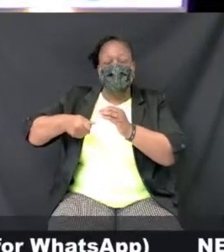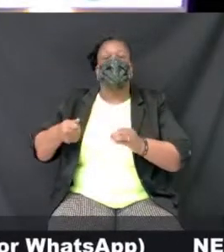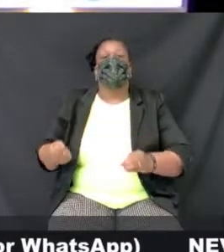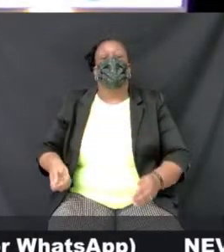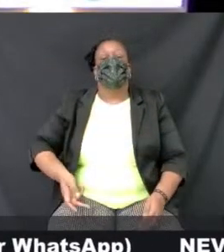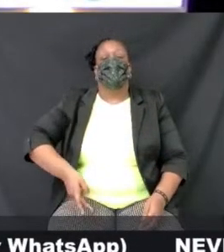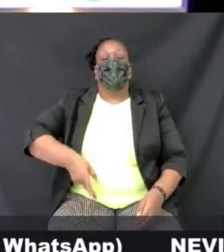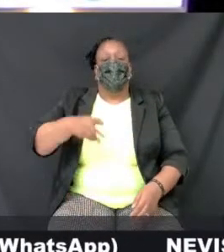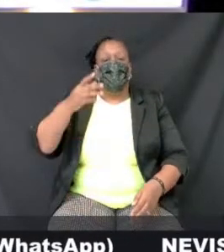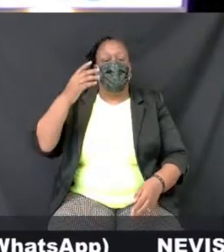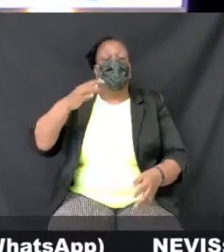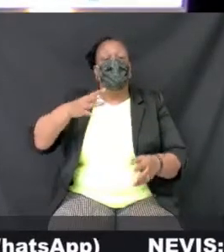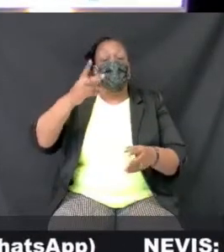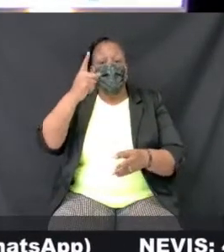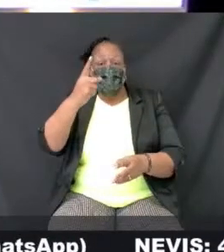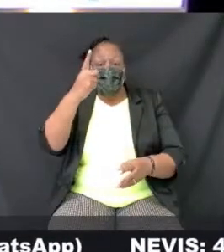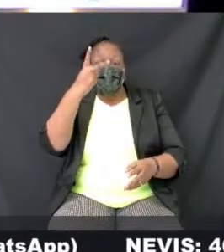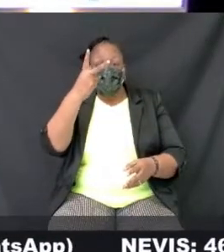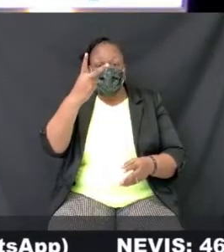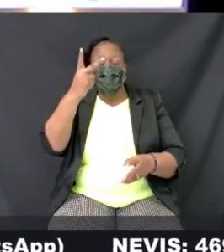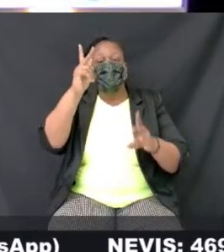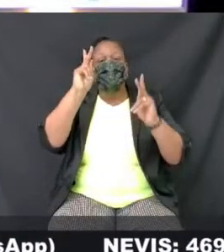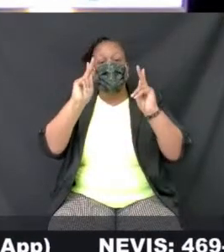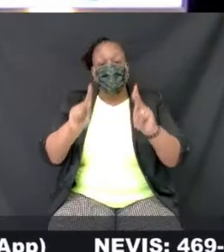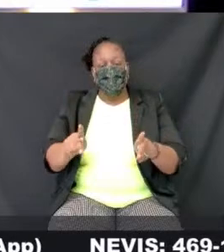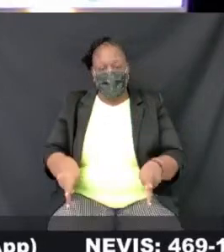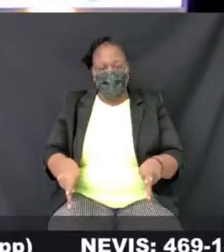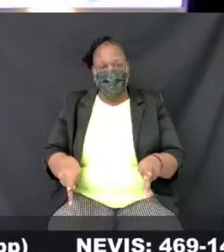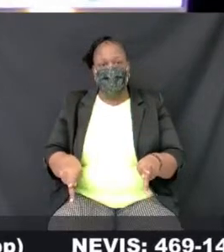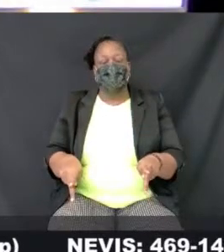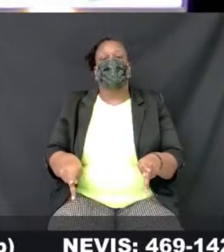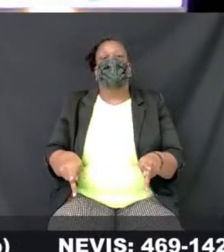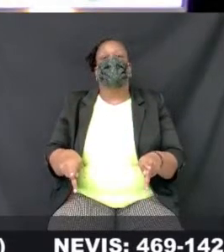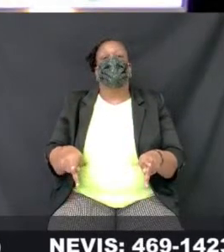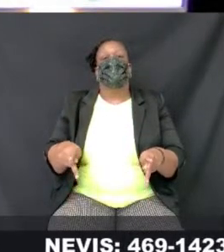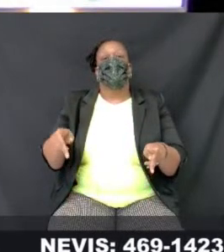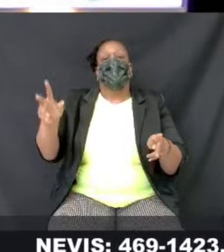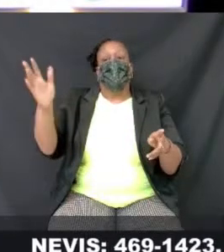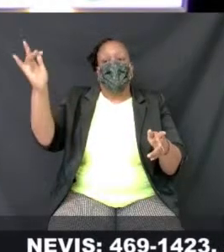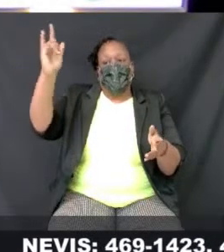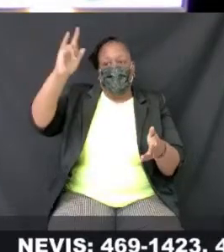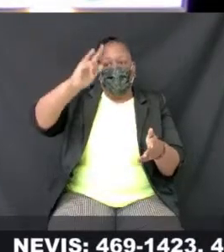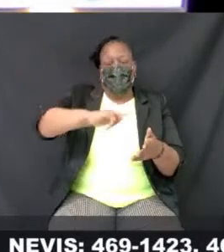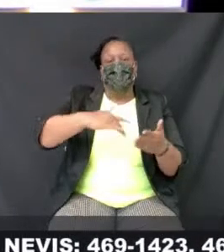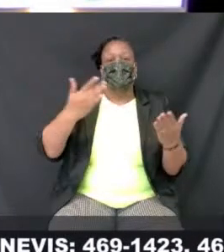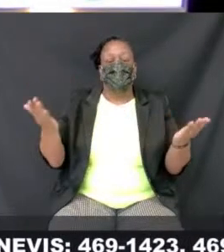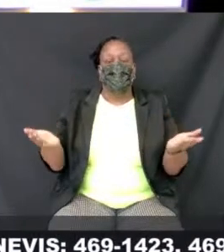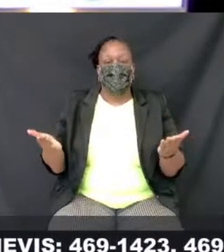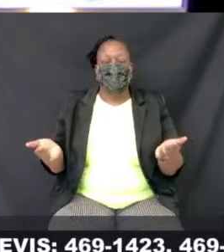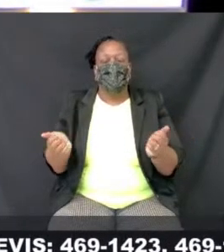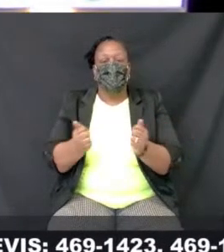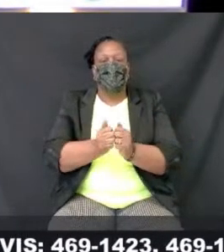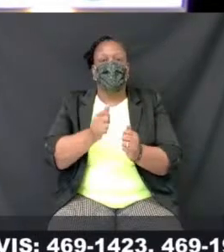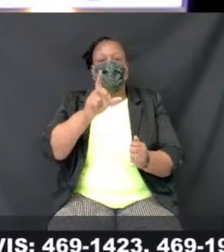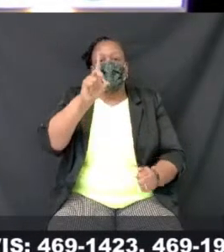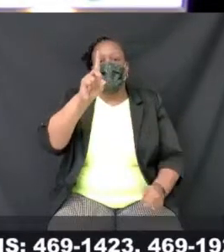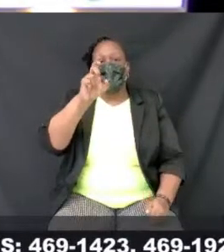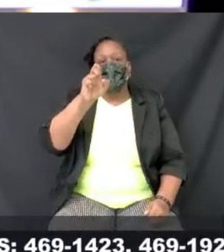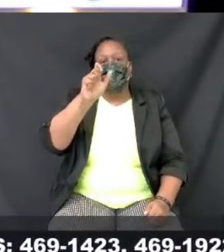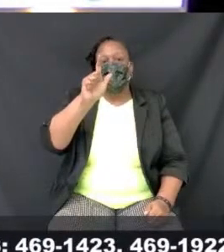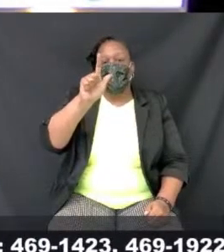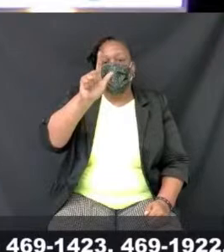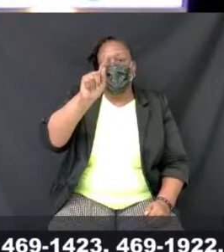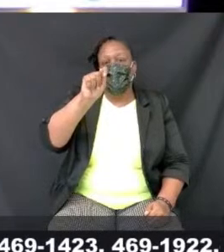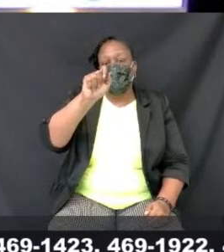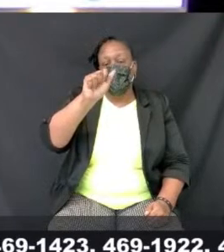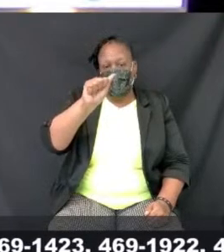and recovered before they were released into the community. And so, yes, we had the Delta variant in